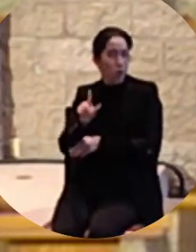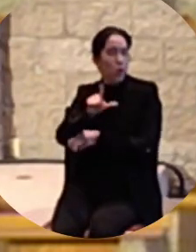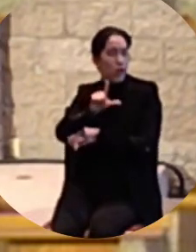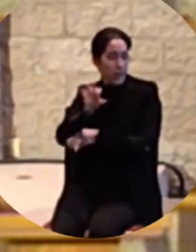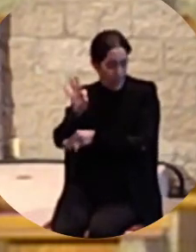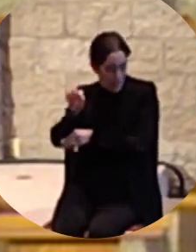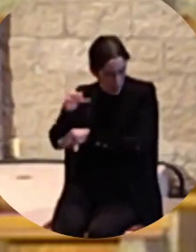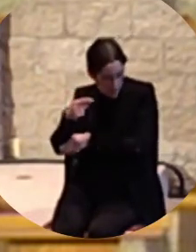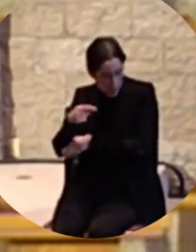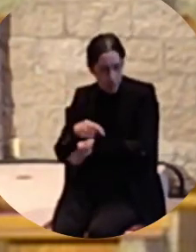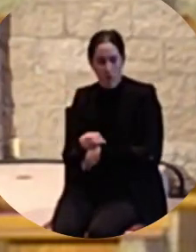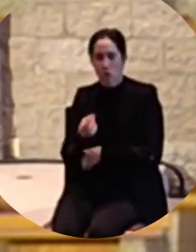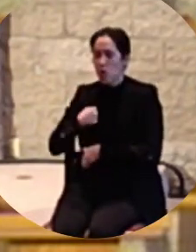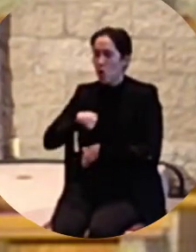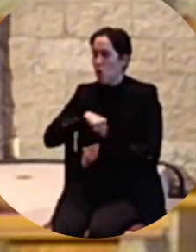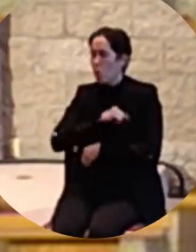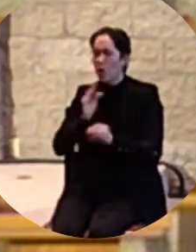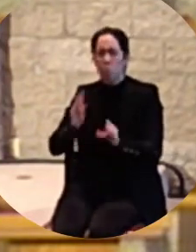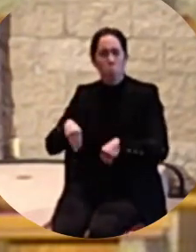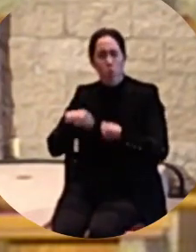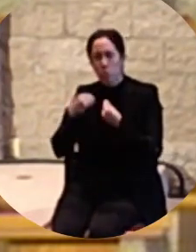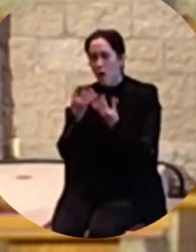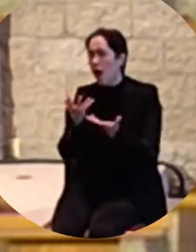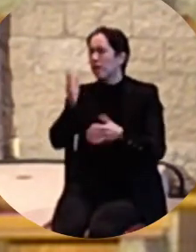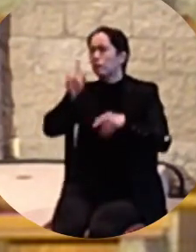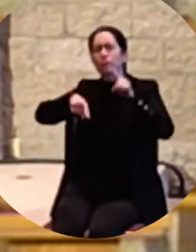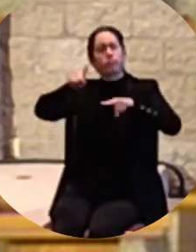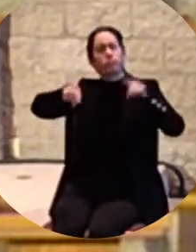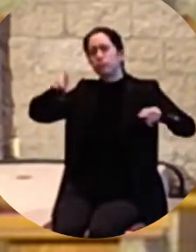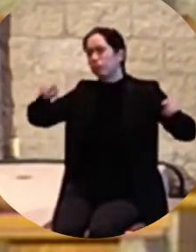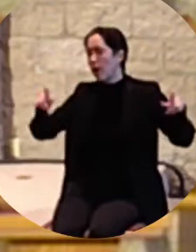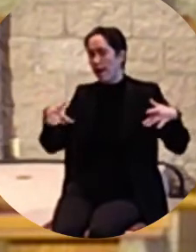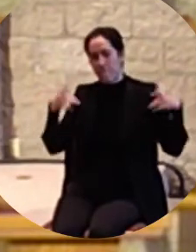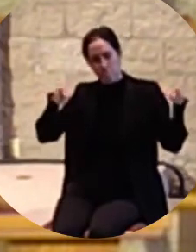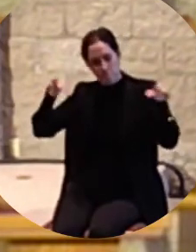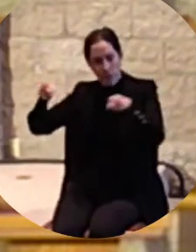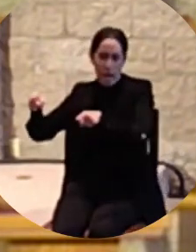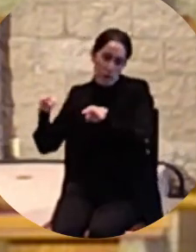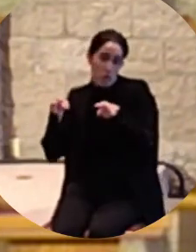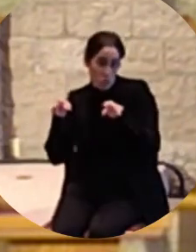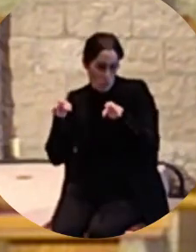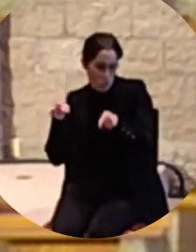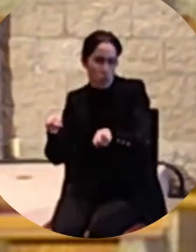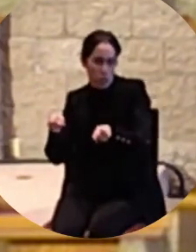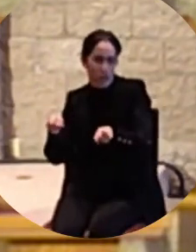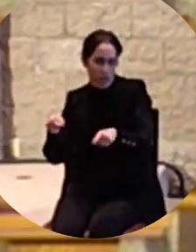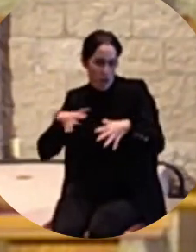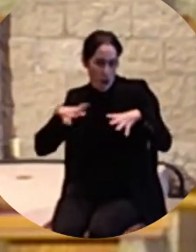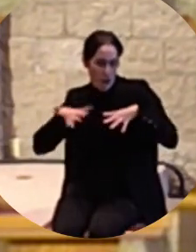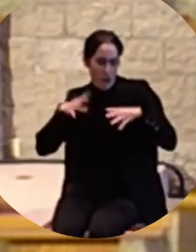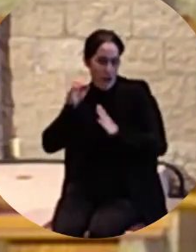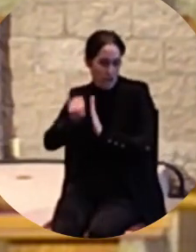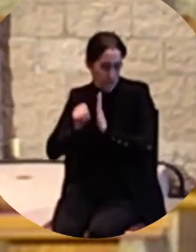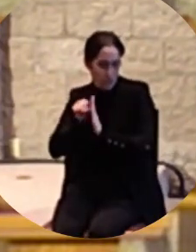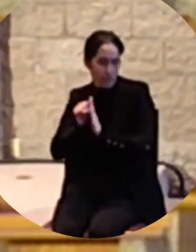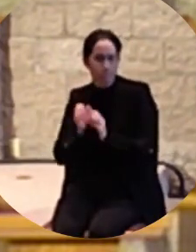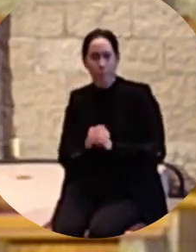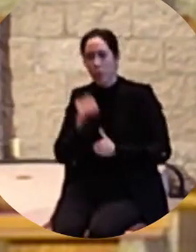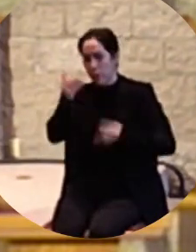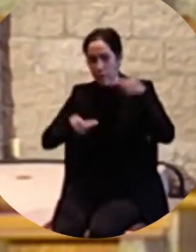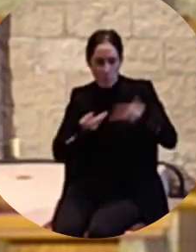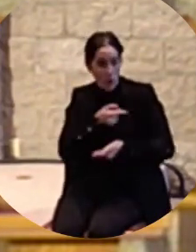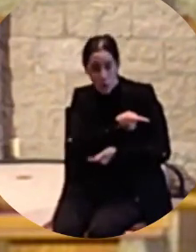variety of events during this season. We invite you to get a copy of Unity's